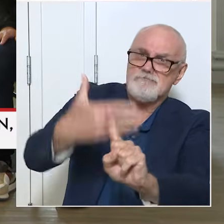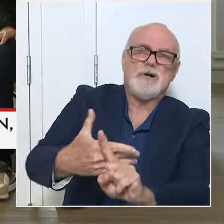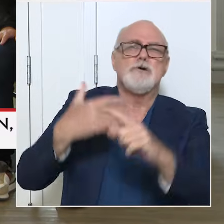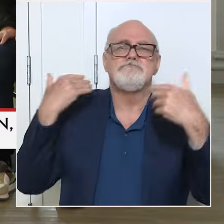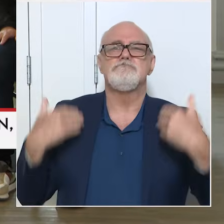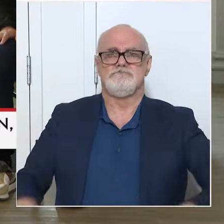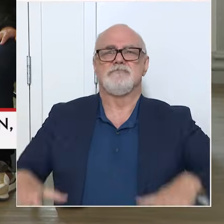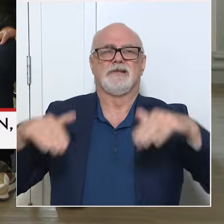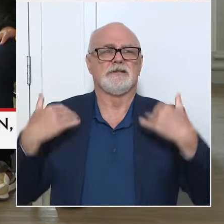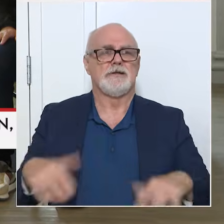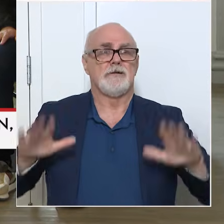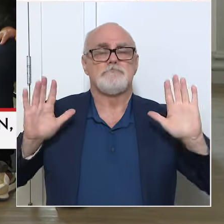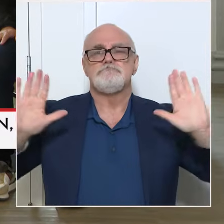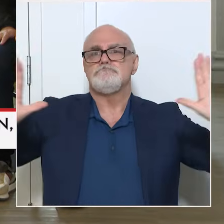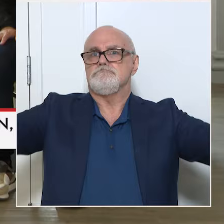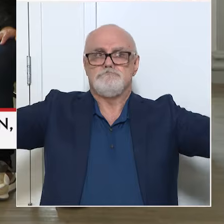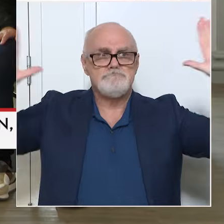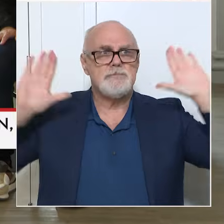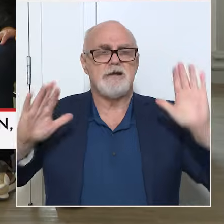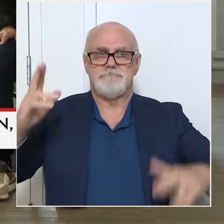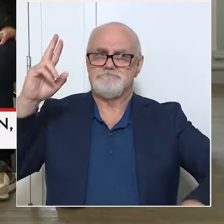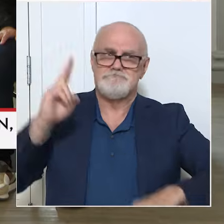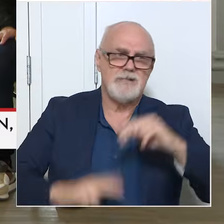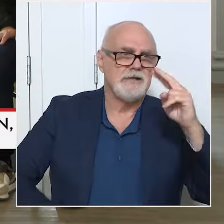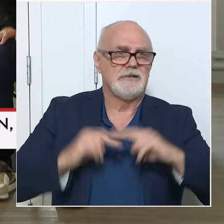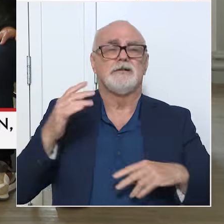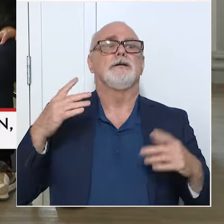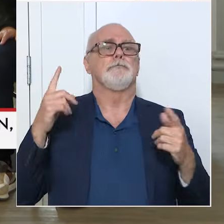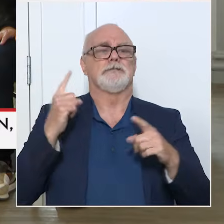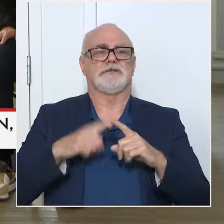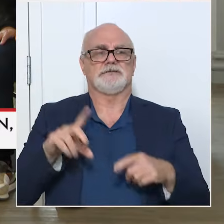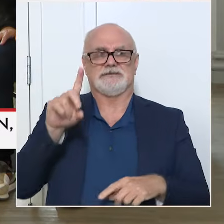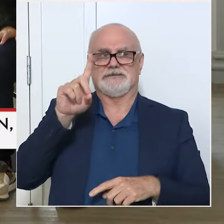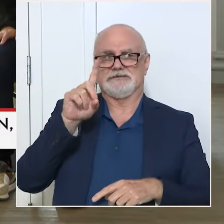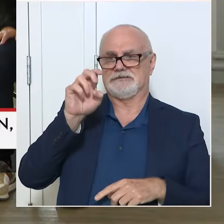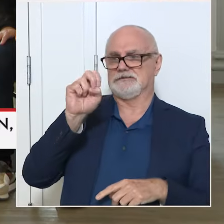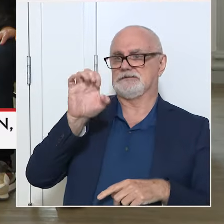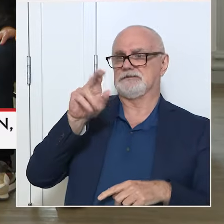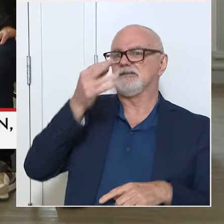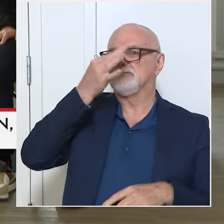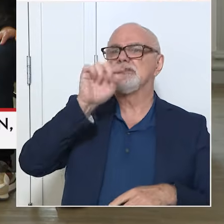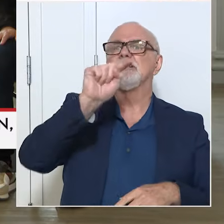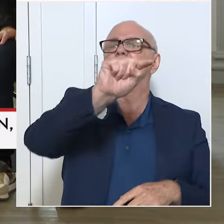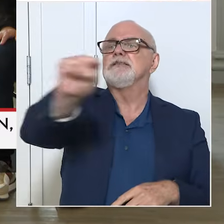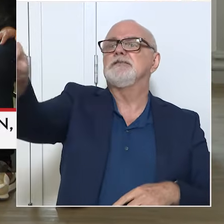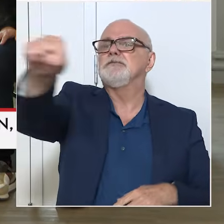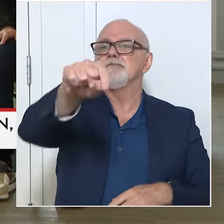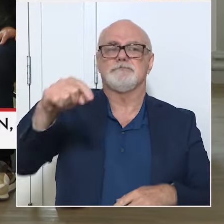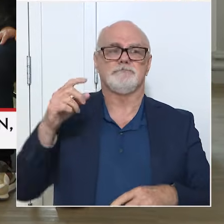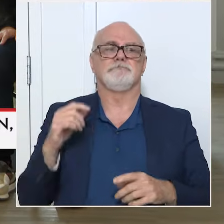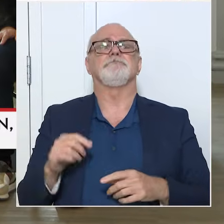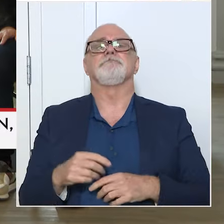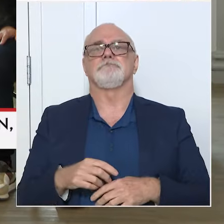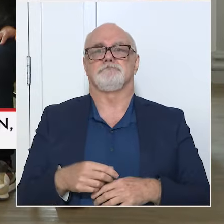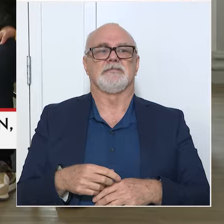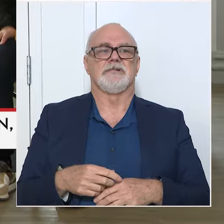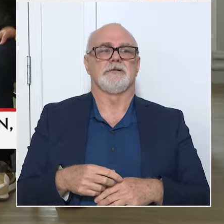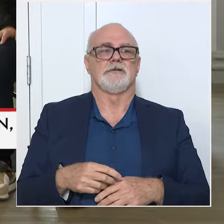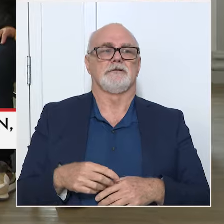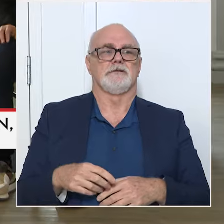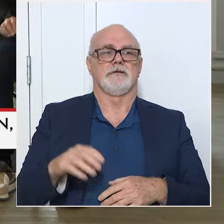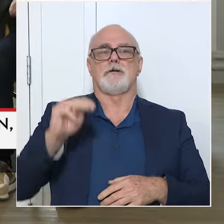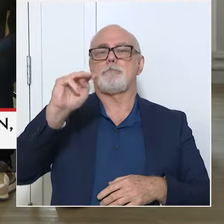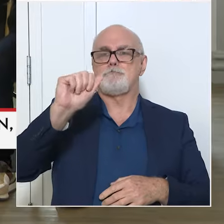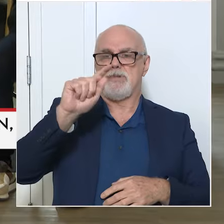this amazing deck over right behind us in DuPont Circle. Matters Graph remains and is committed to continuing